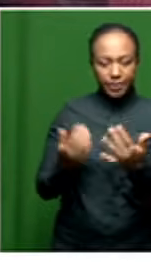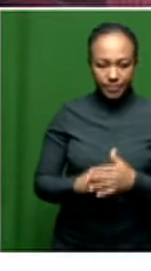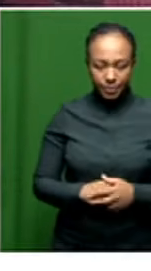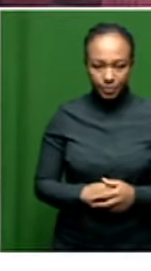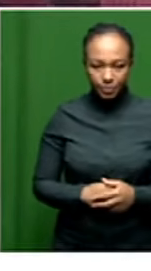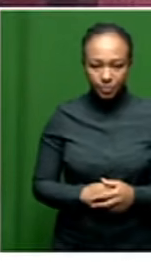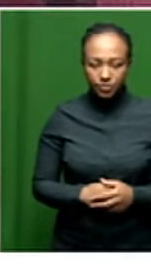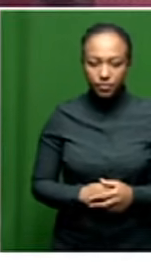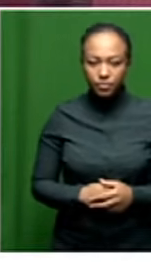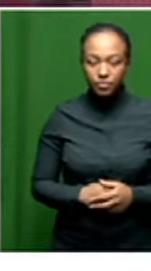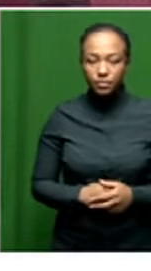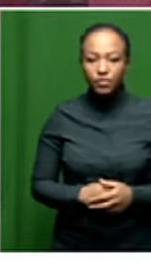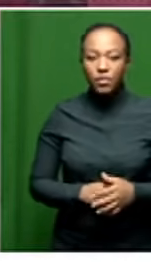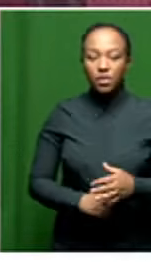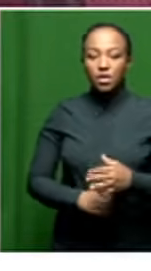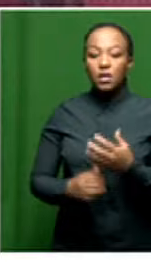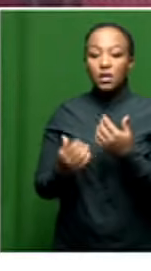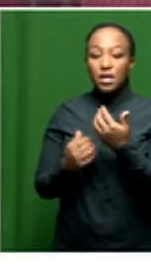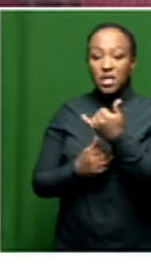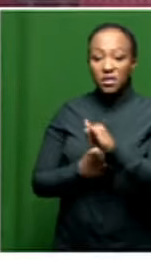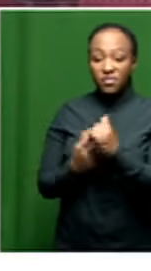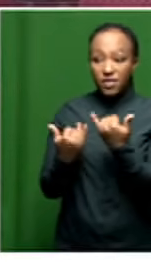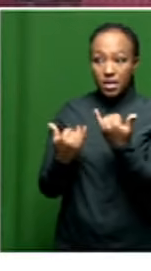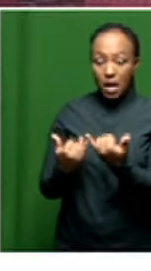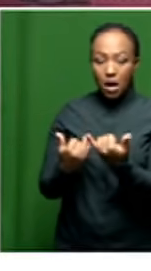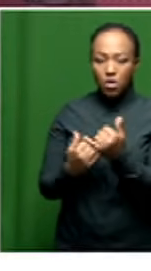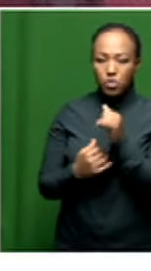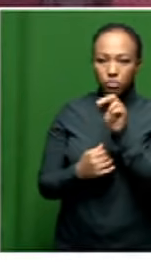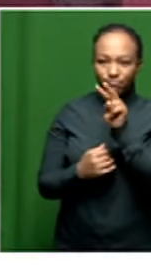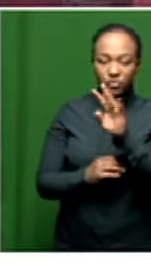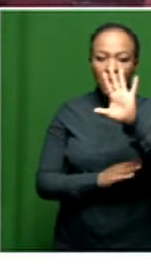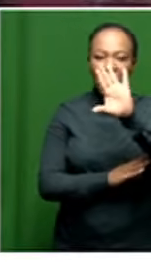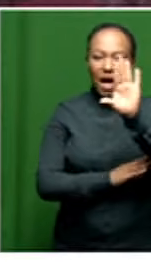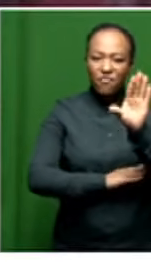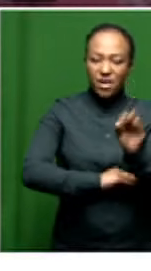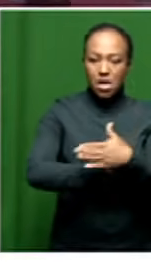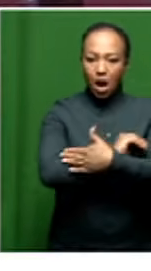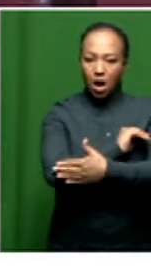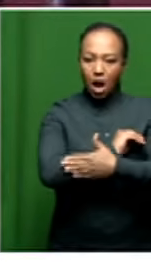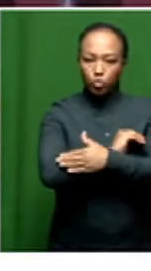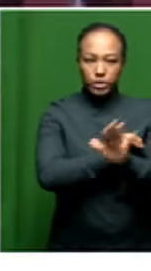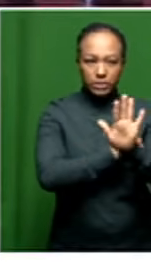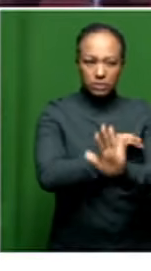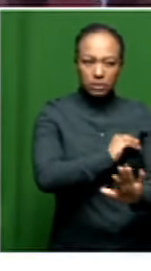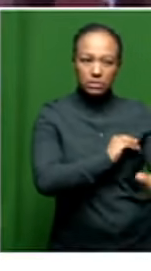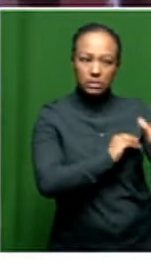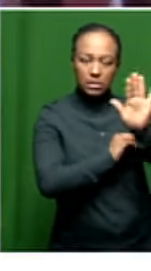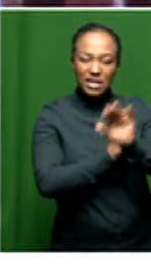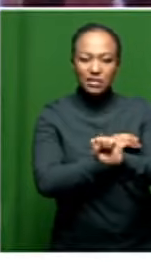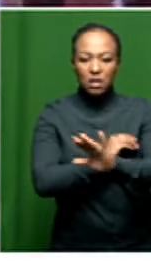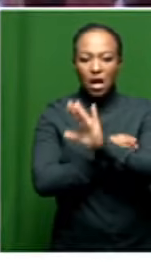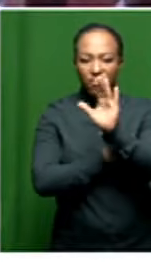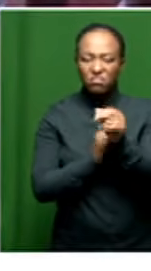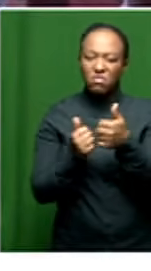when you look across the African countries, we could be faring reasonably well,